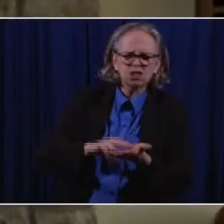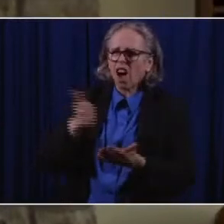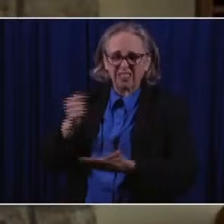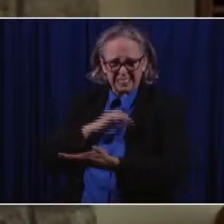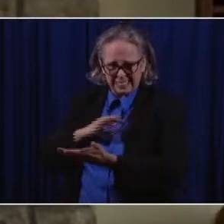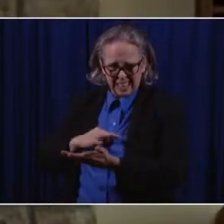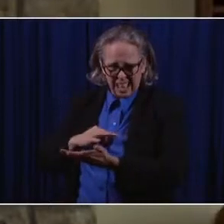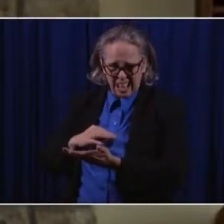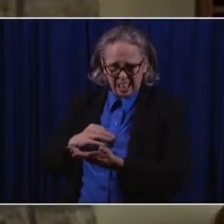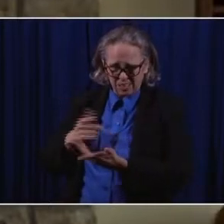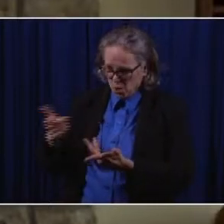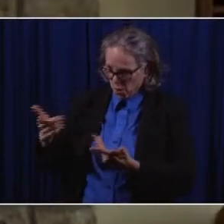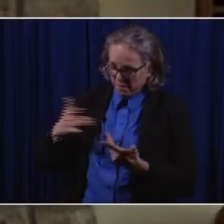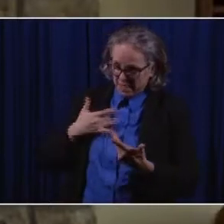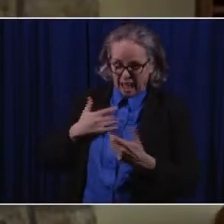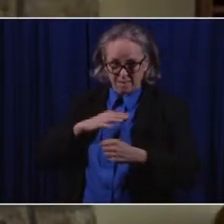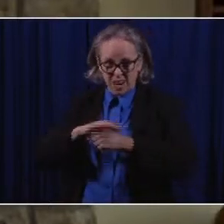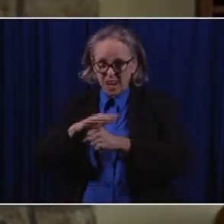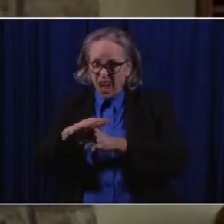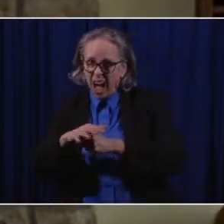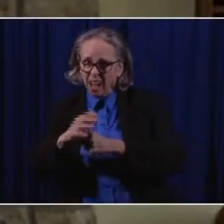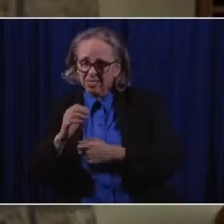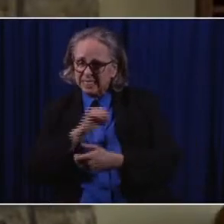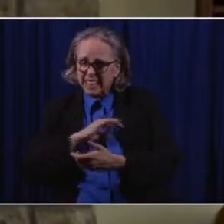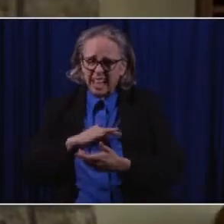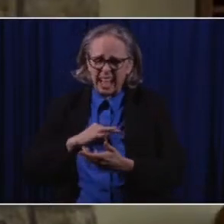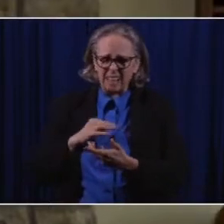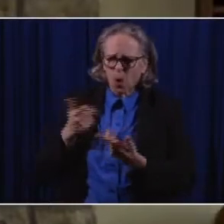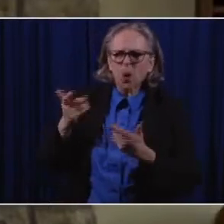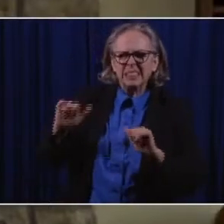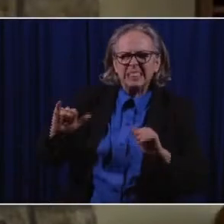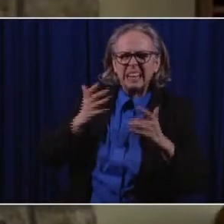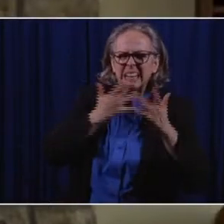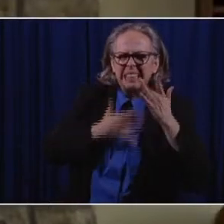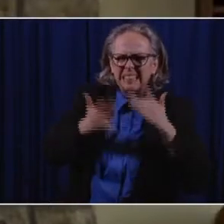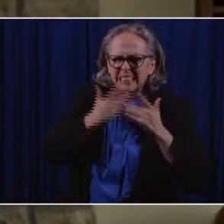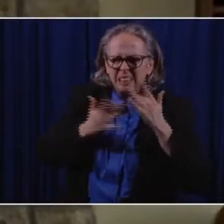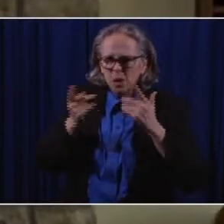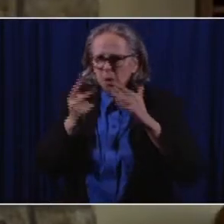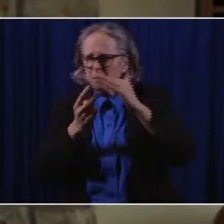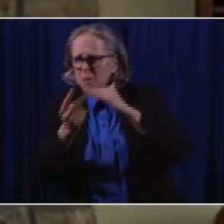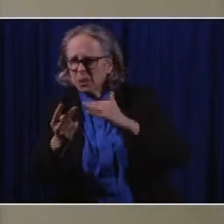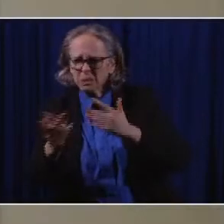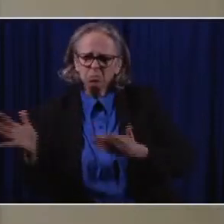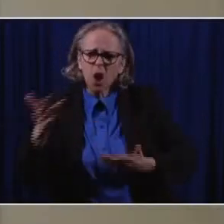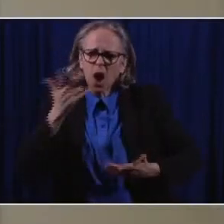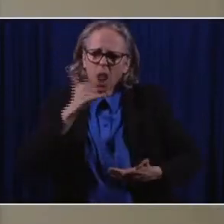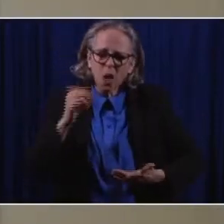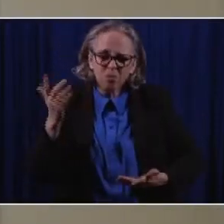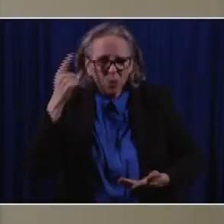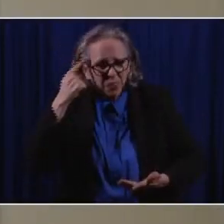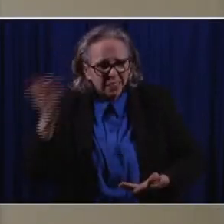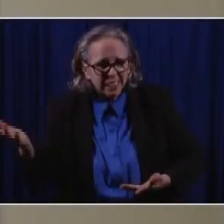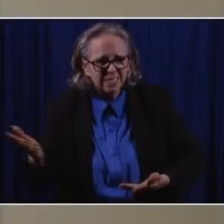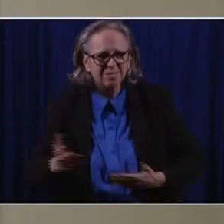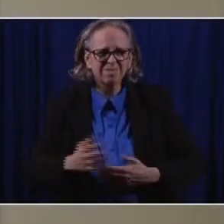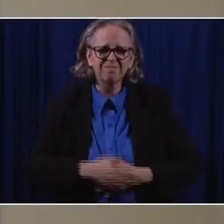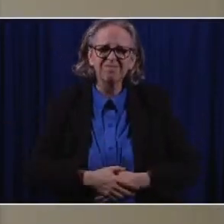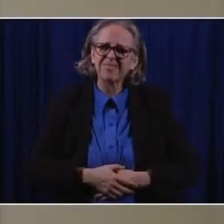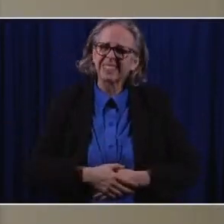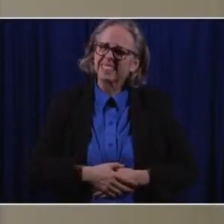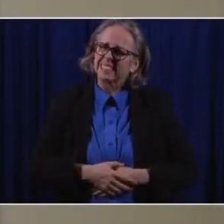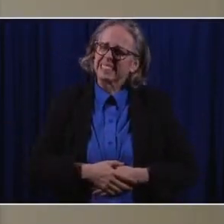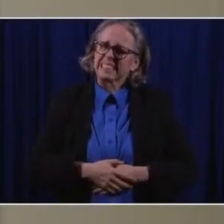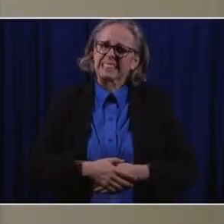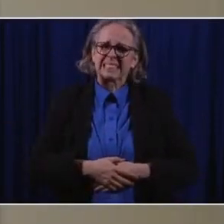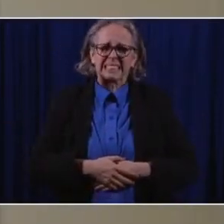you doing in regard to that? And what's the future look like, do you think? Yeah, it's a matter of a change